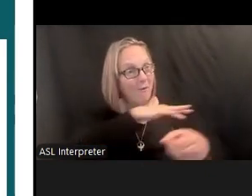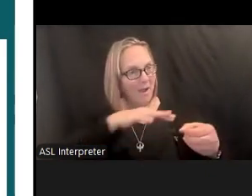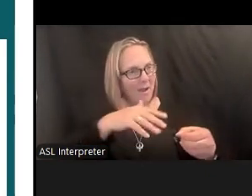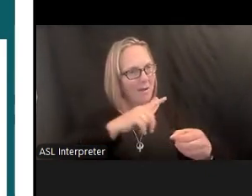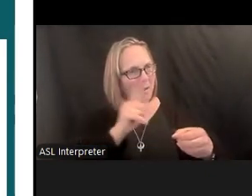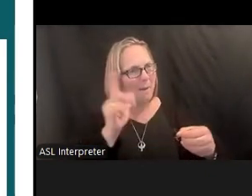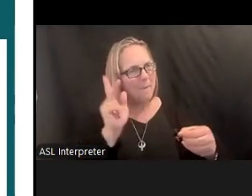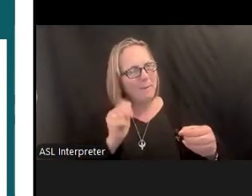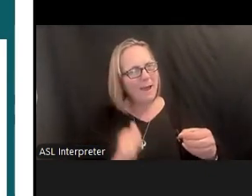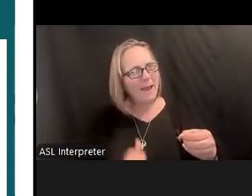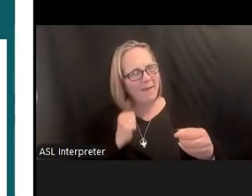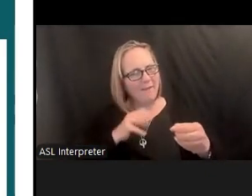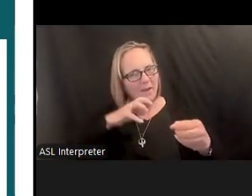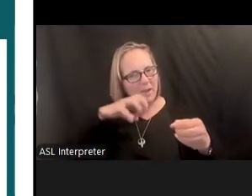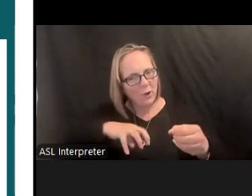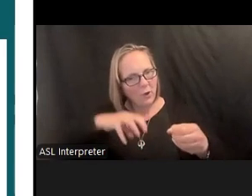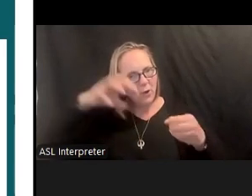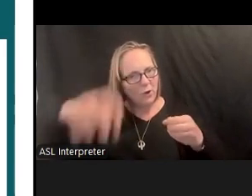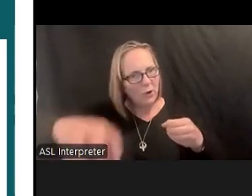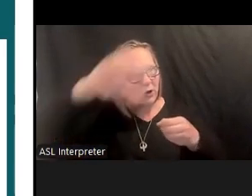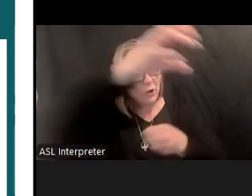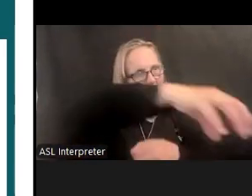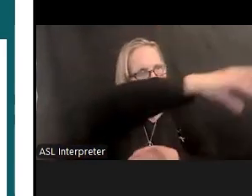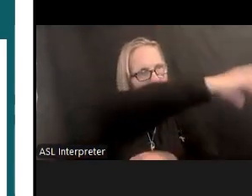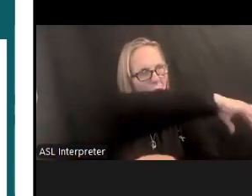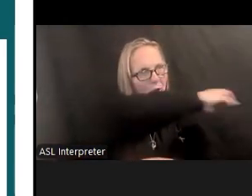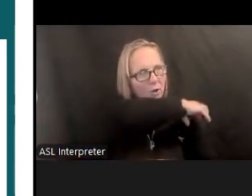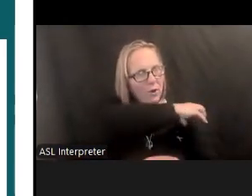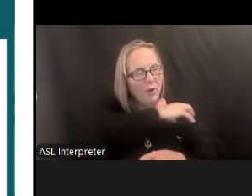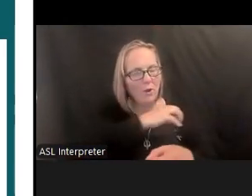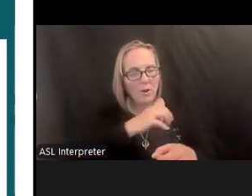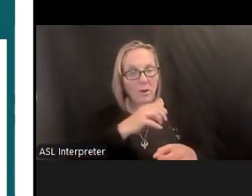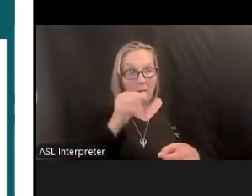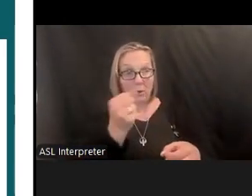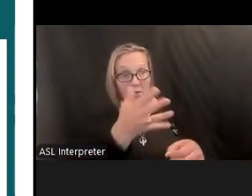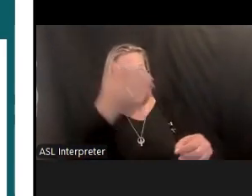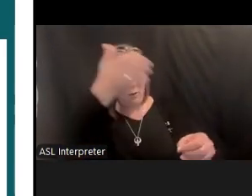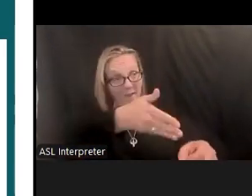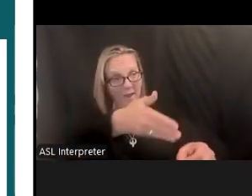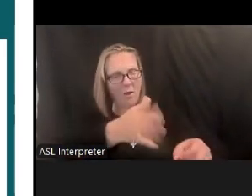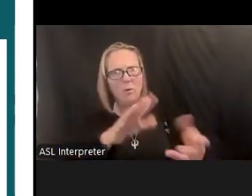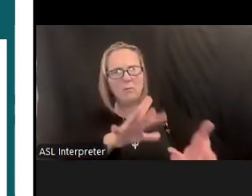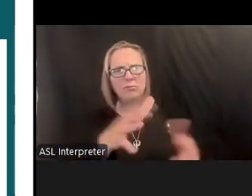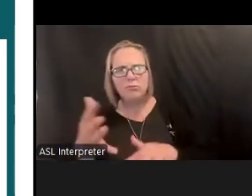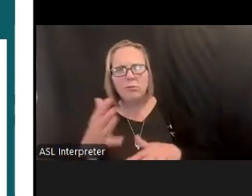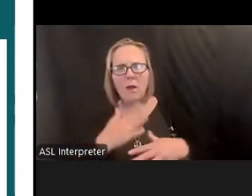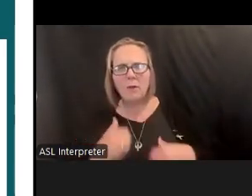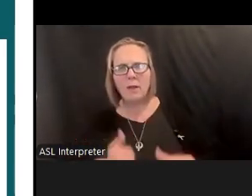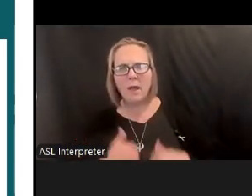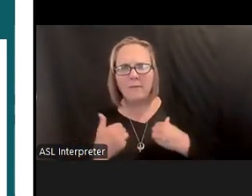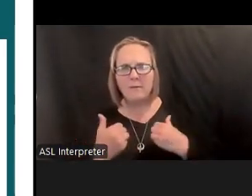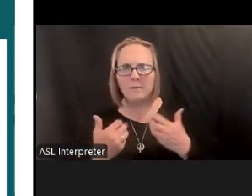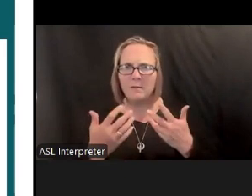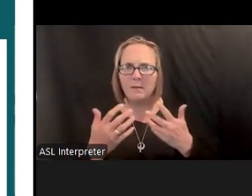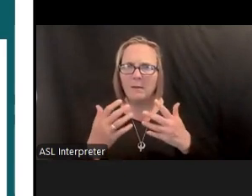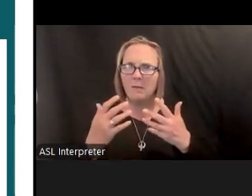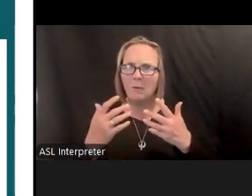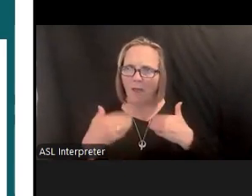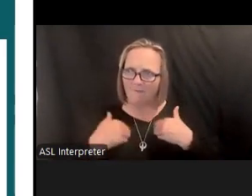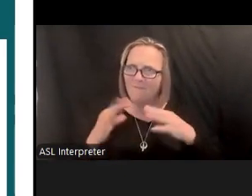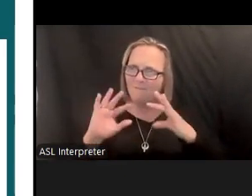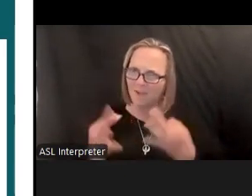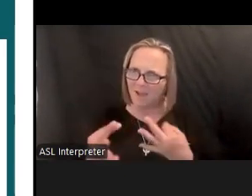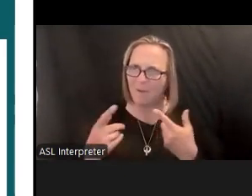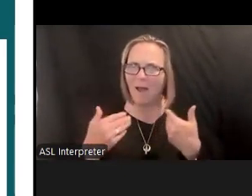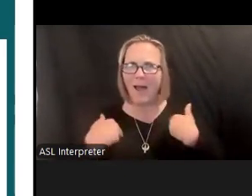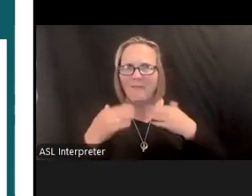communities is going to be disrupting to us. We have children, we have families, we have built